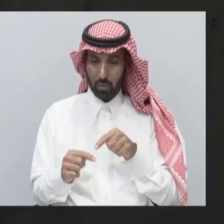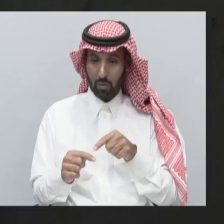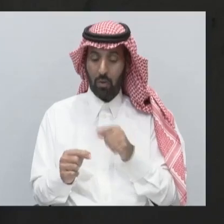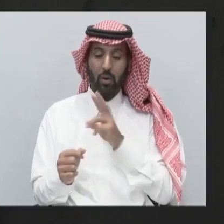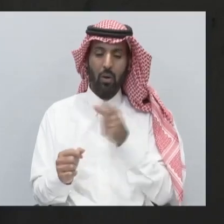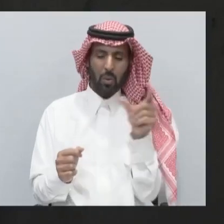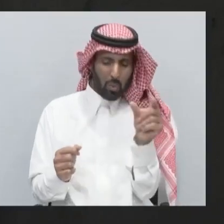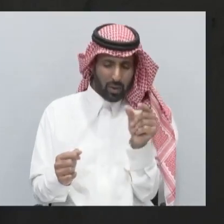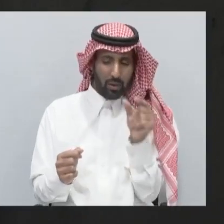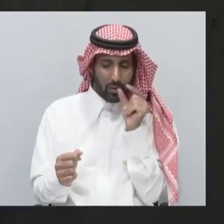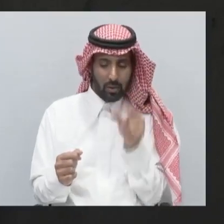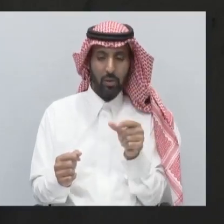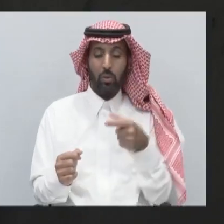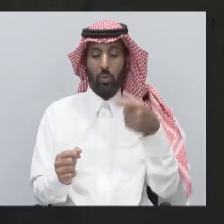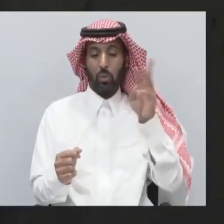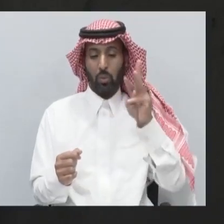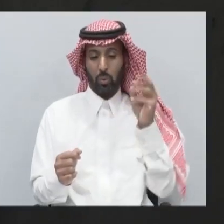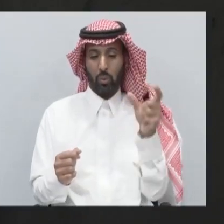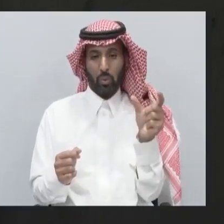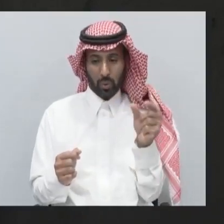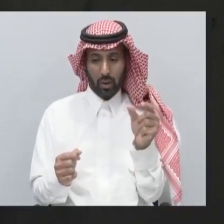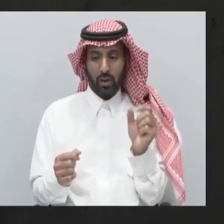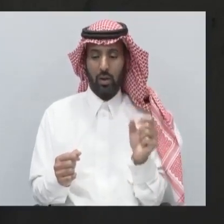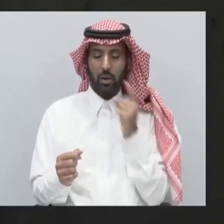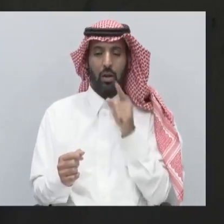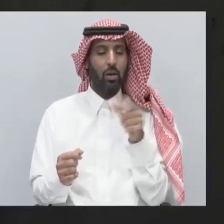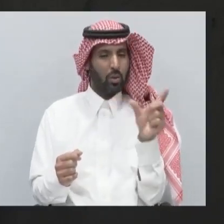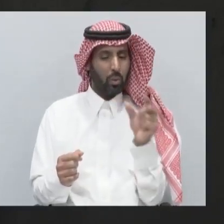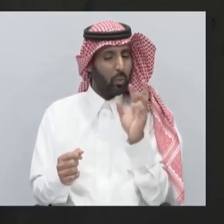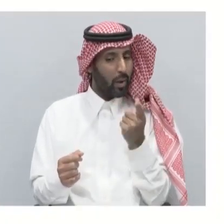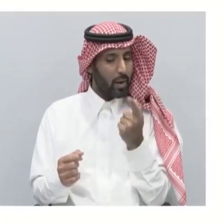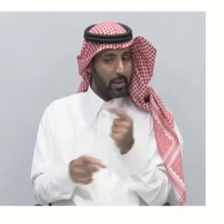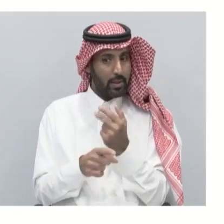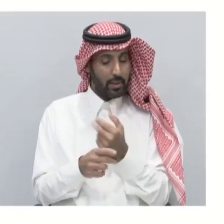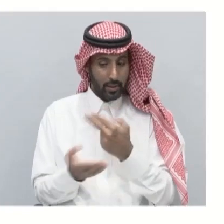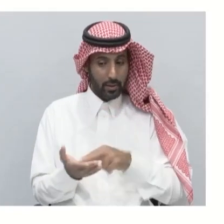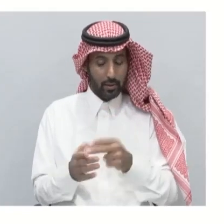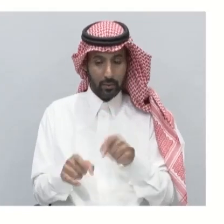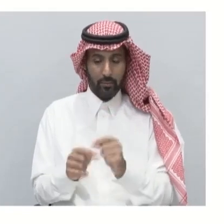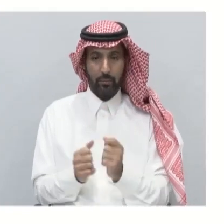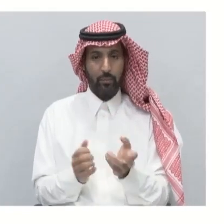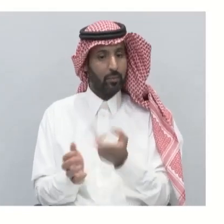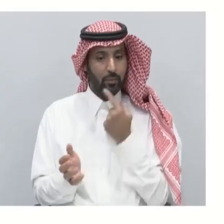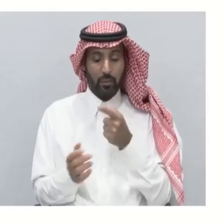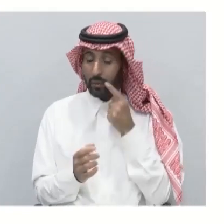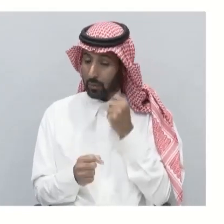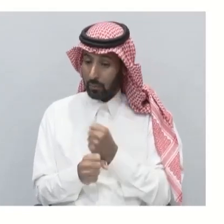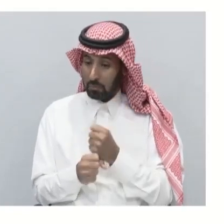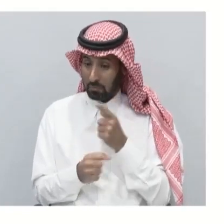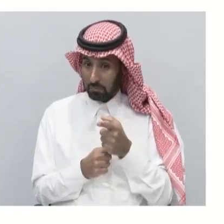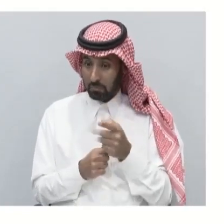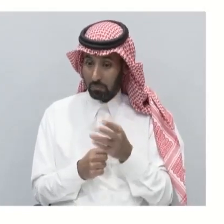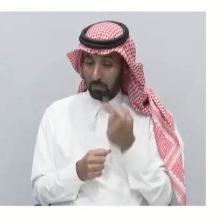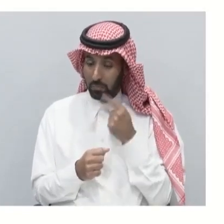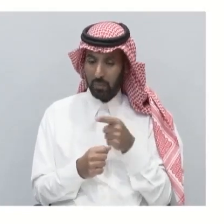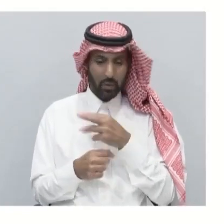change I would like into I'd like, shorter. Next, how was work? How